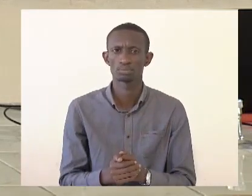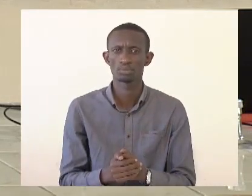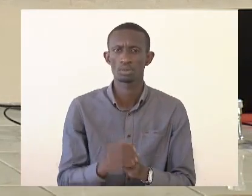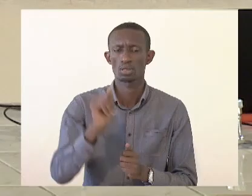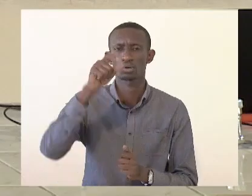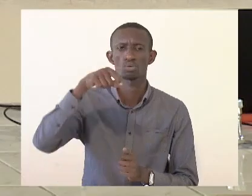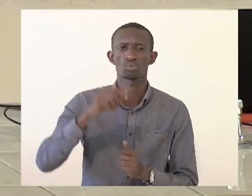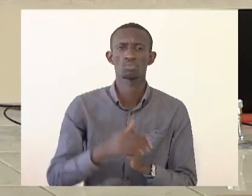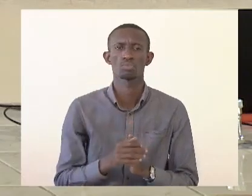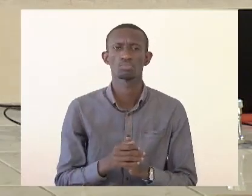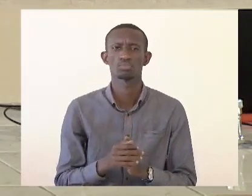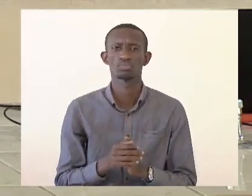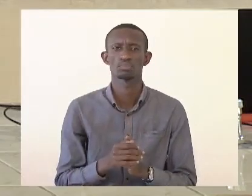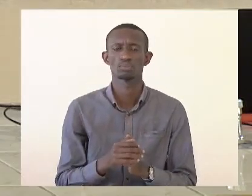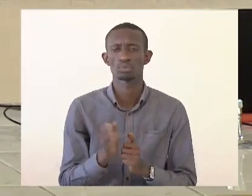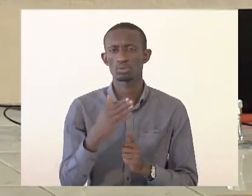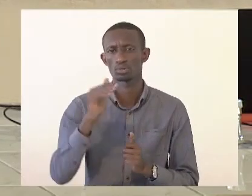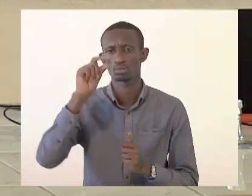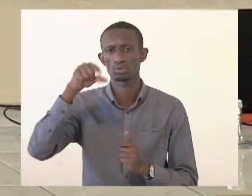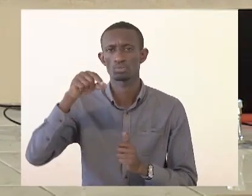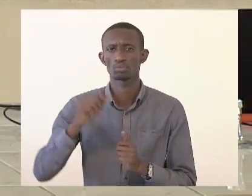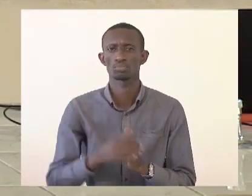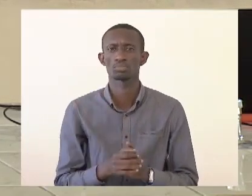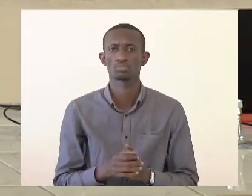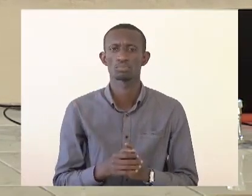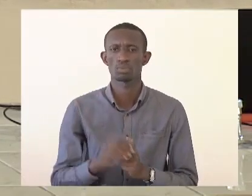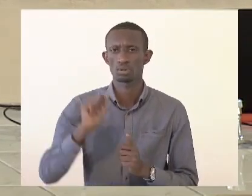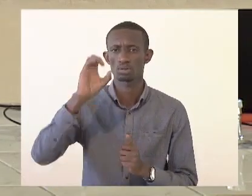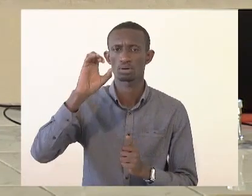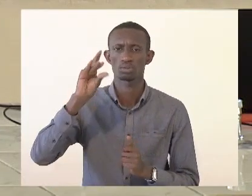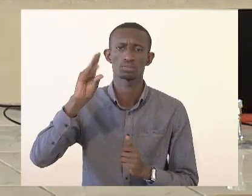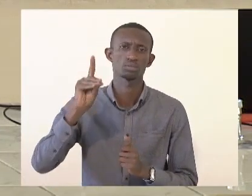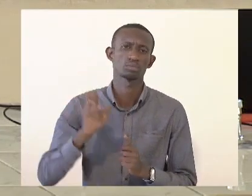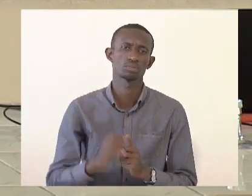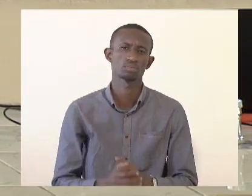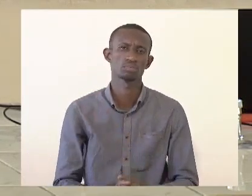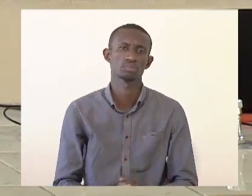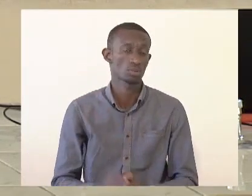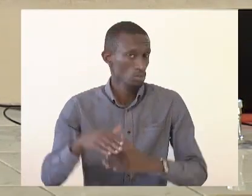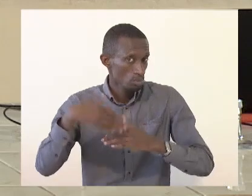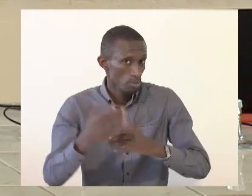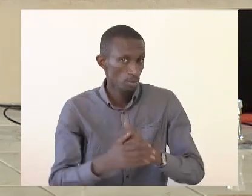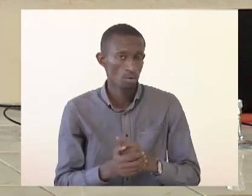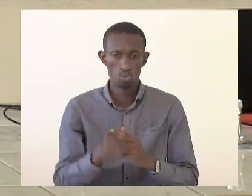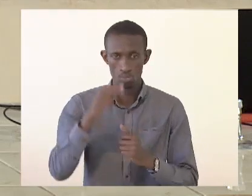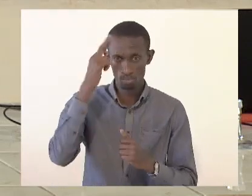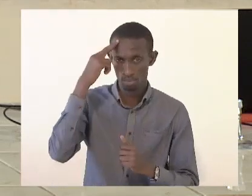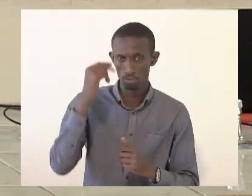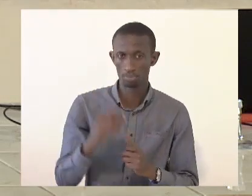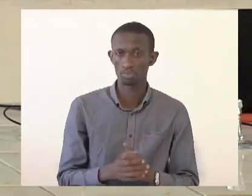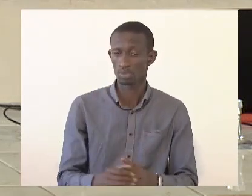hydroxide, and aqueous nitric acid, we use a dilute nitric acid, and then we remember